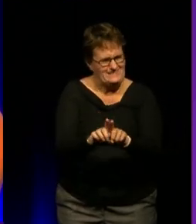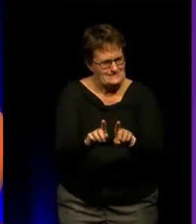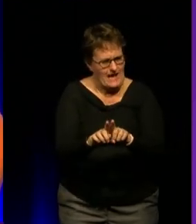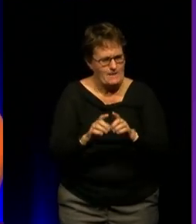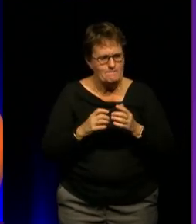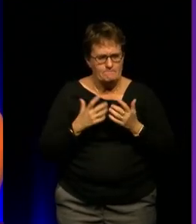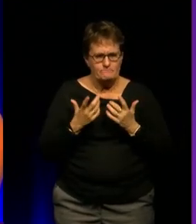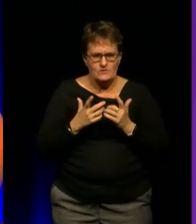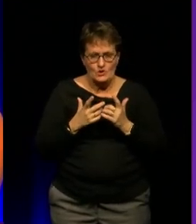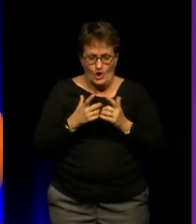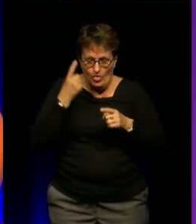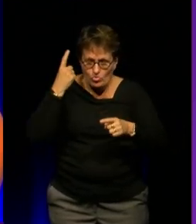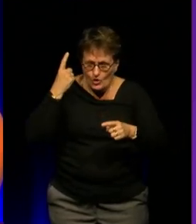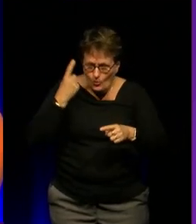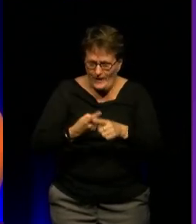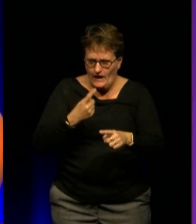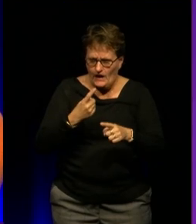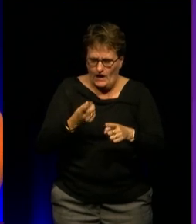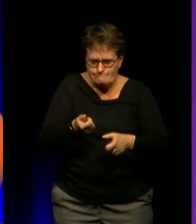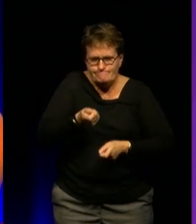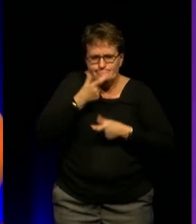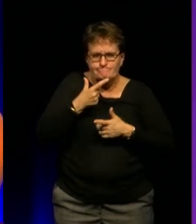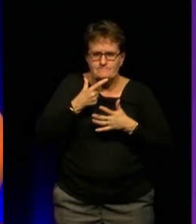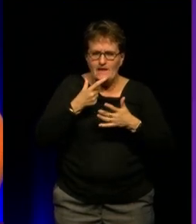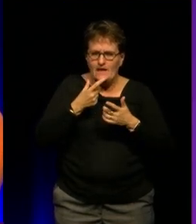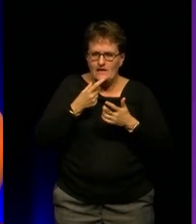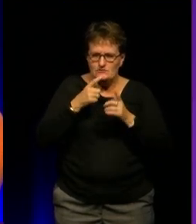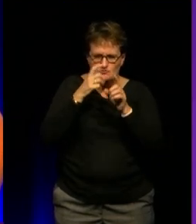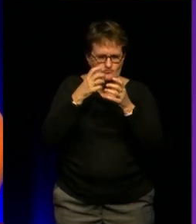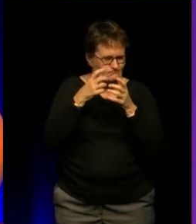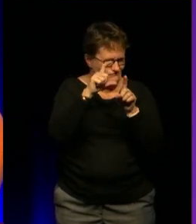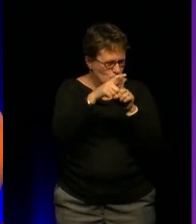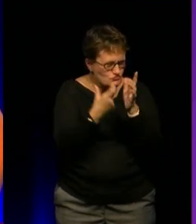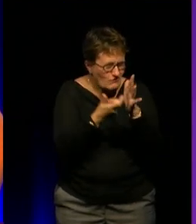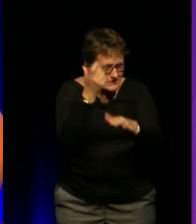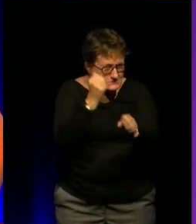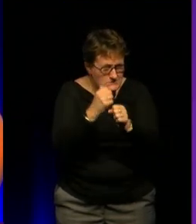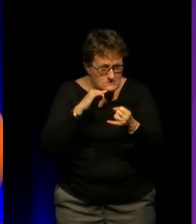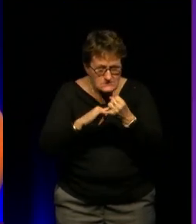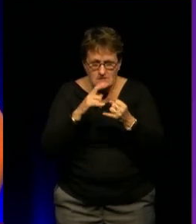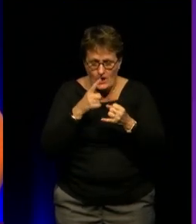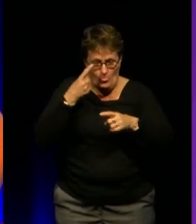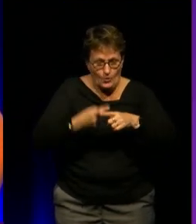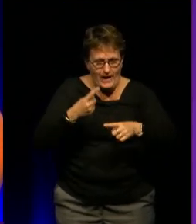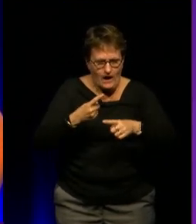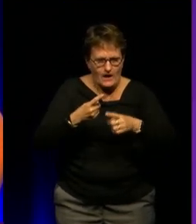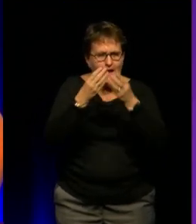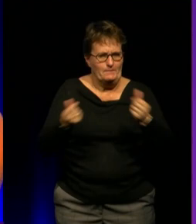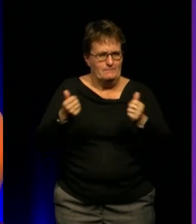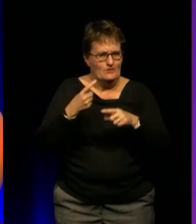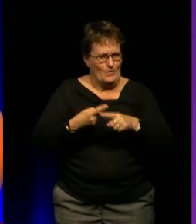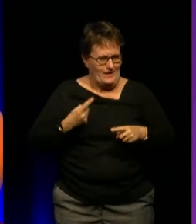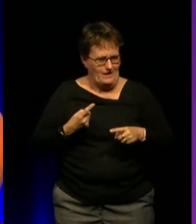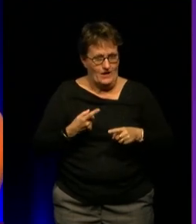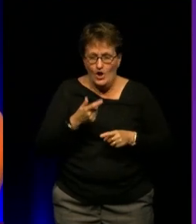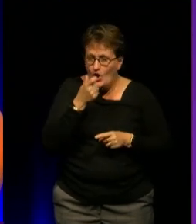come, the sooner you take the drugs, the better they work. And so Tamiflu and Xofluza, which are both